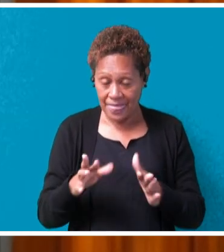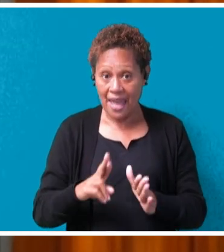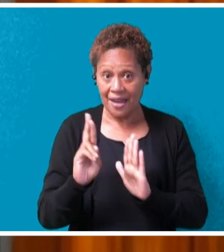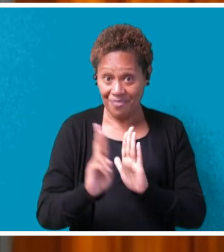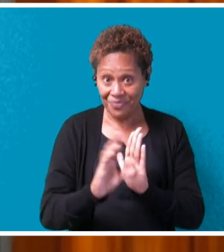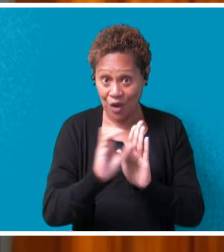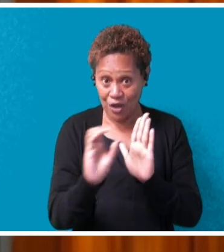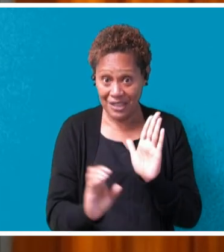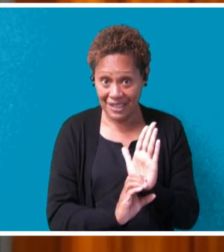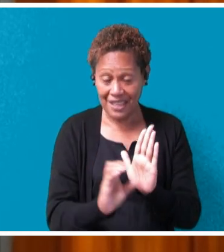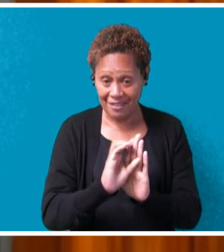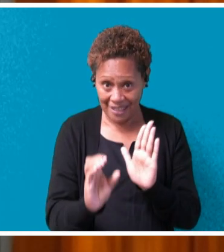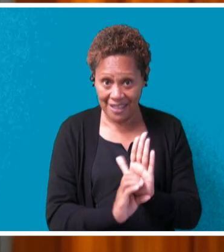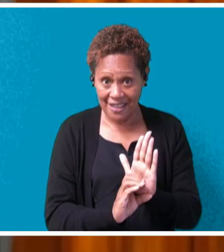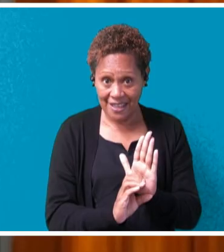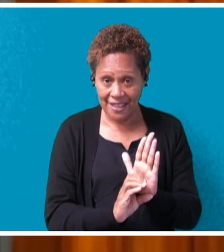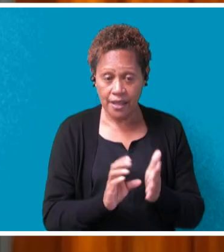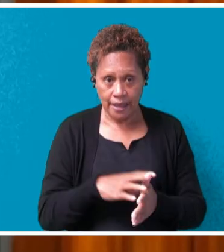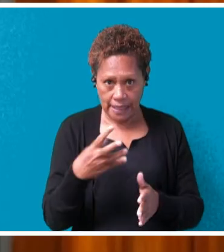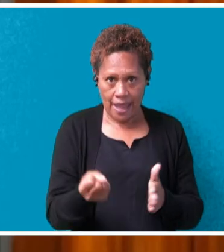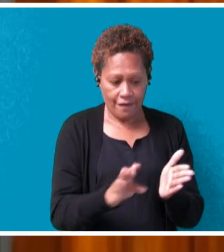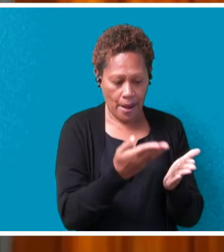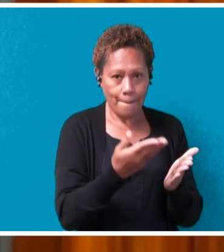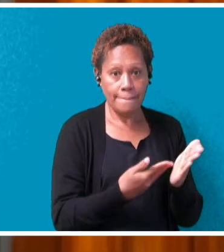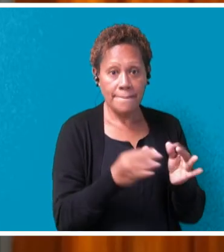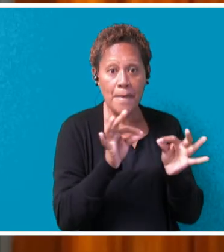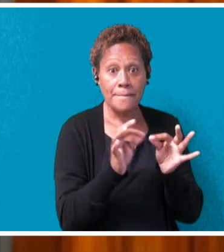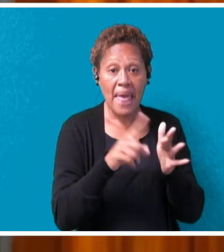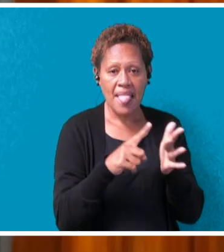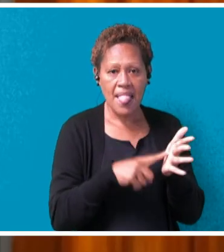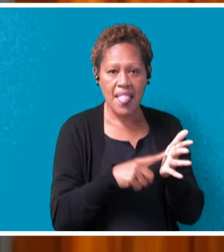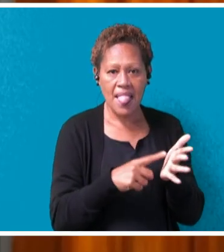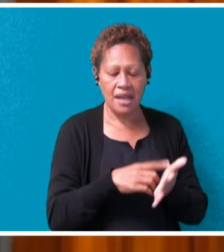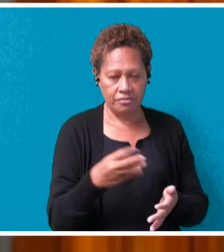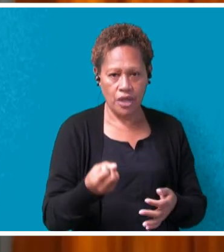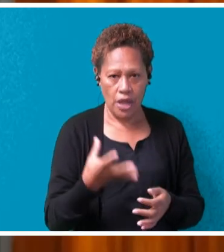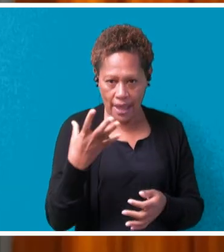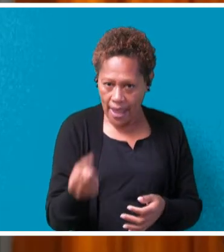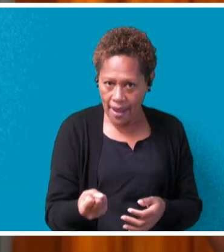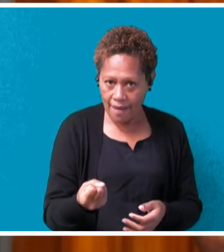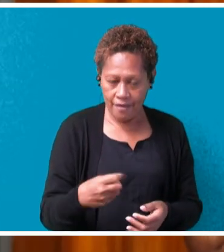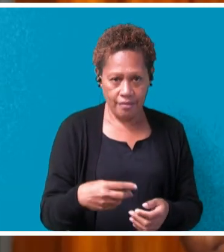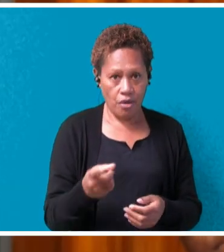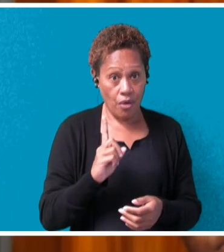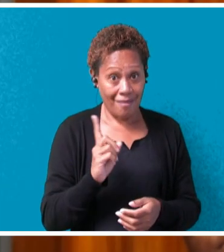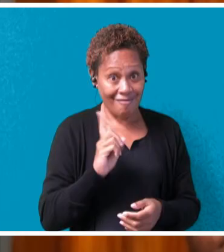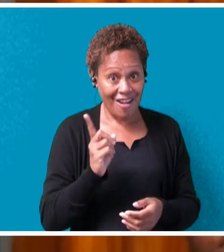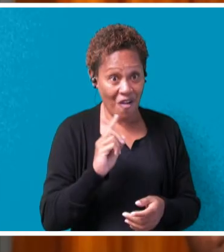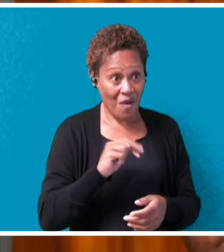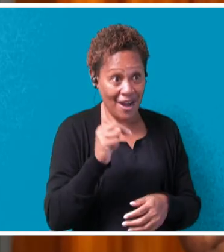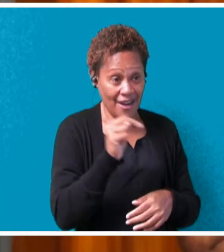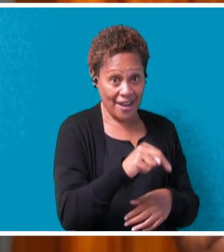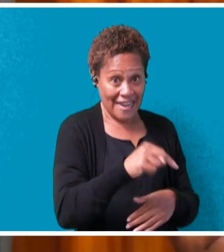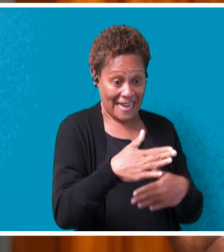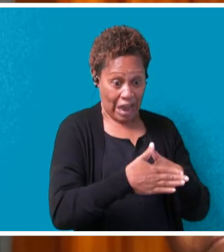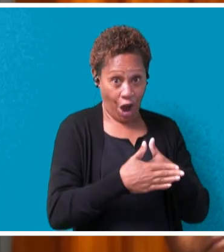katiko na referendum bill. Kan dua sa katiko na tiki ni lawan bimbi, This has ang kena been, sangay mena rawati. introduced Sa through katu the ba di kena tadalabiani na introduction of kena